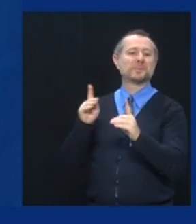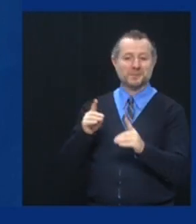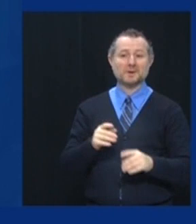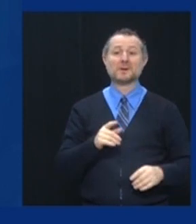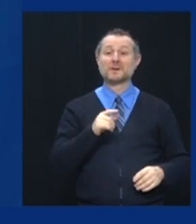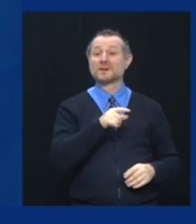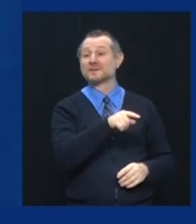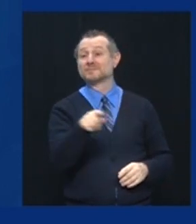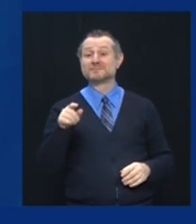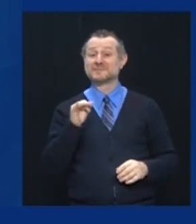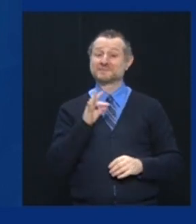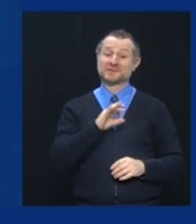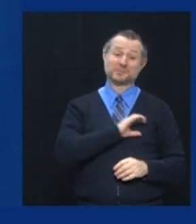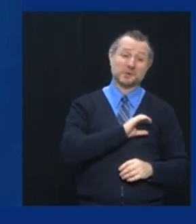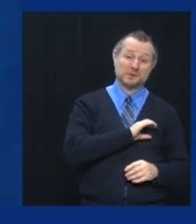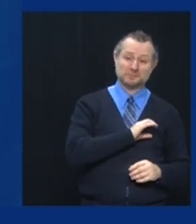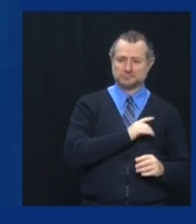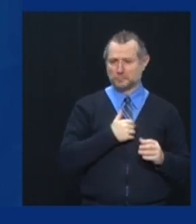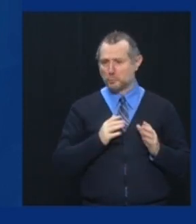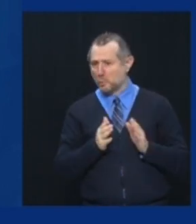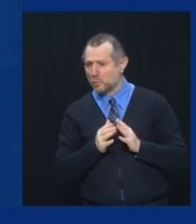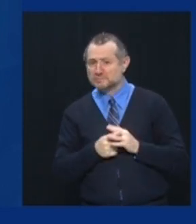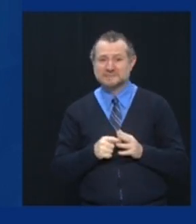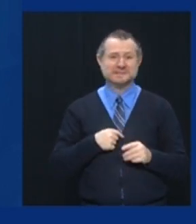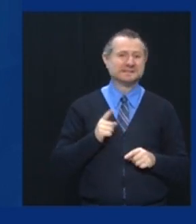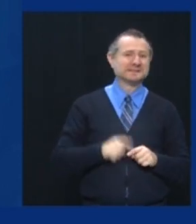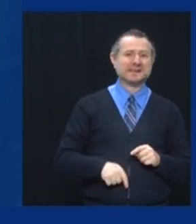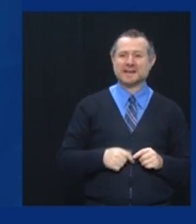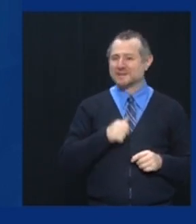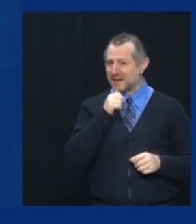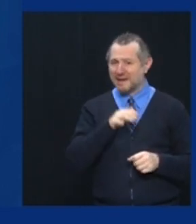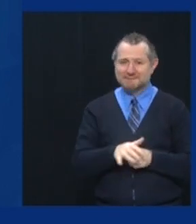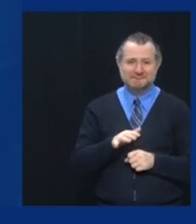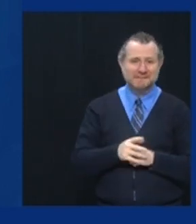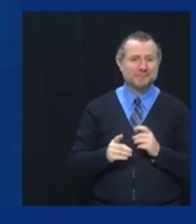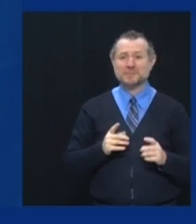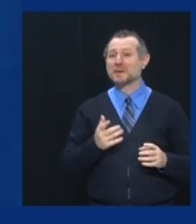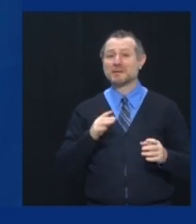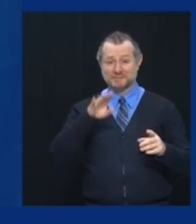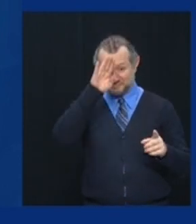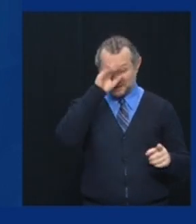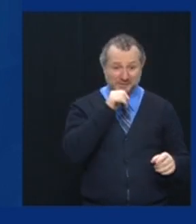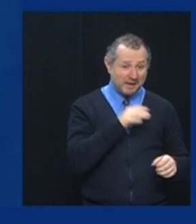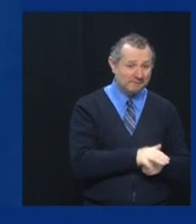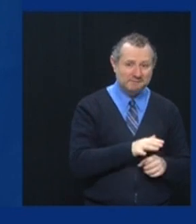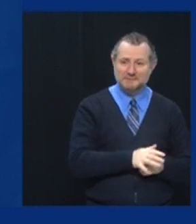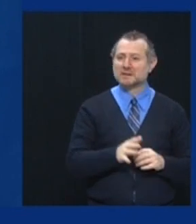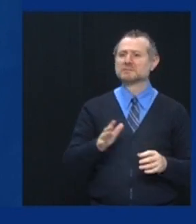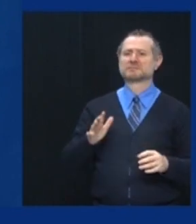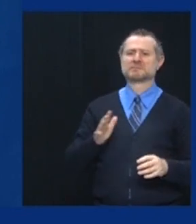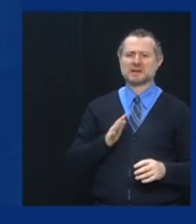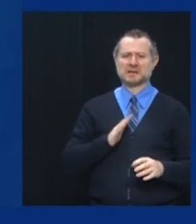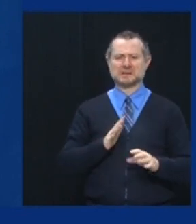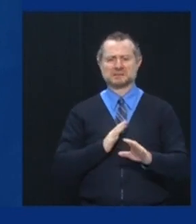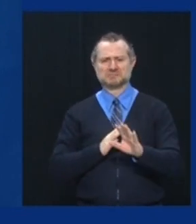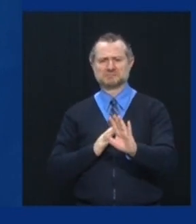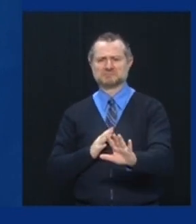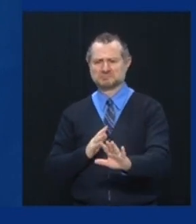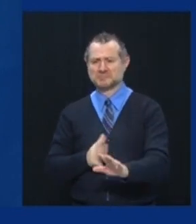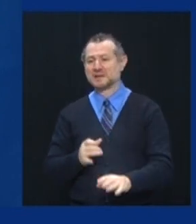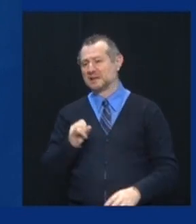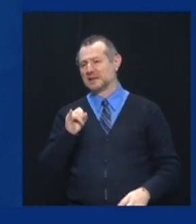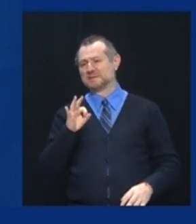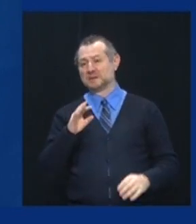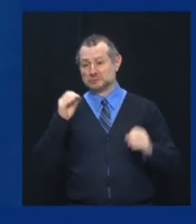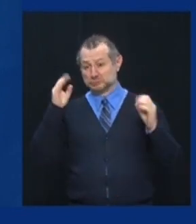have the capacity to do it, fine. Fire department doesn't have the capacity to do it, fine. If a teachers